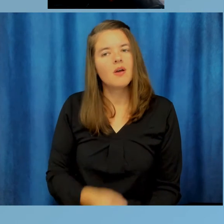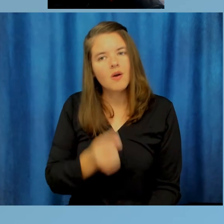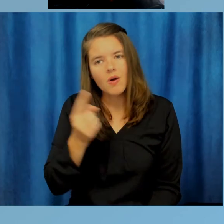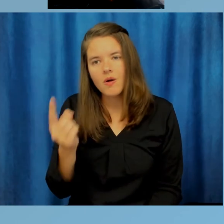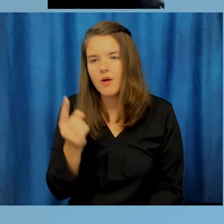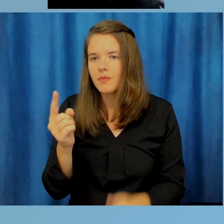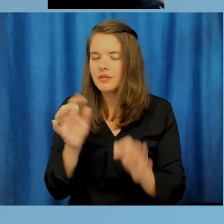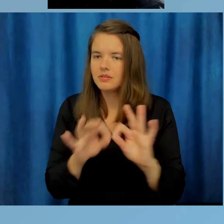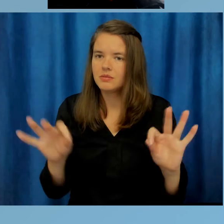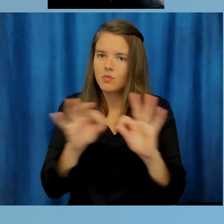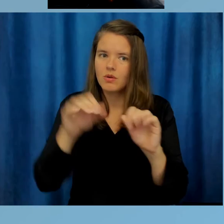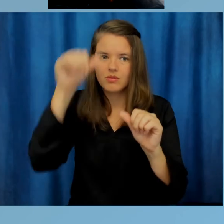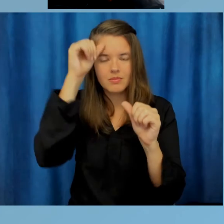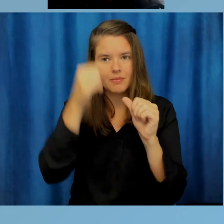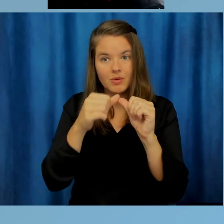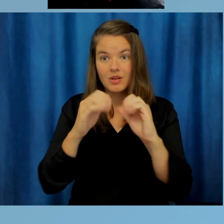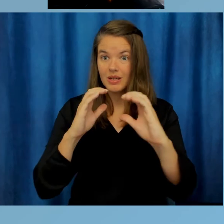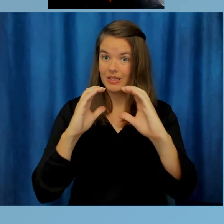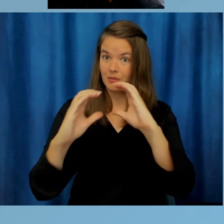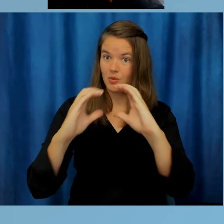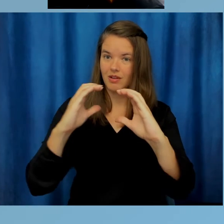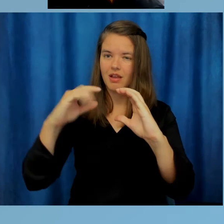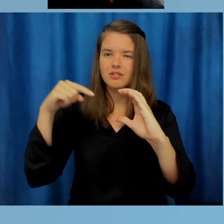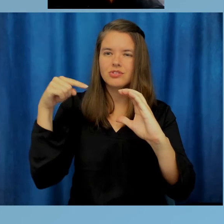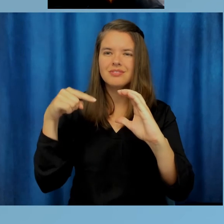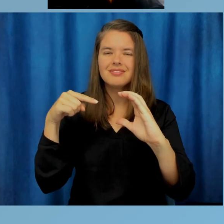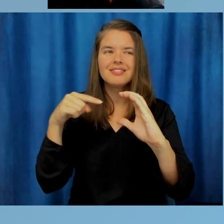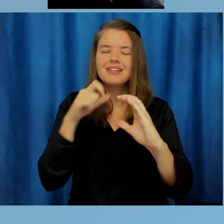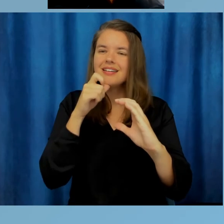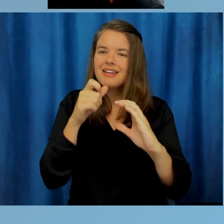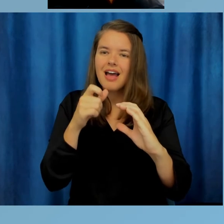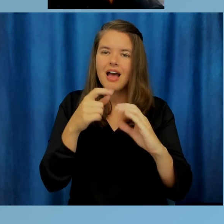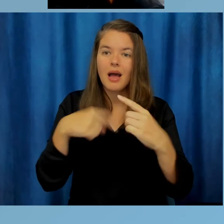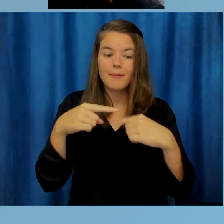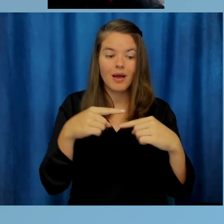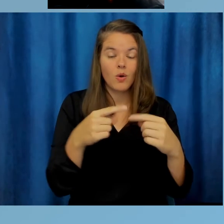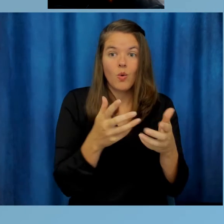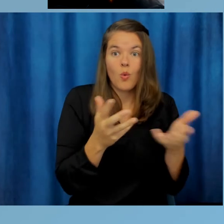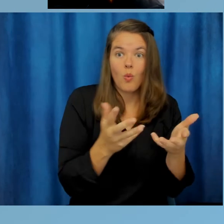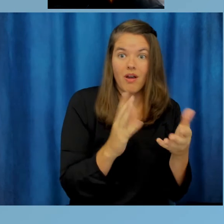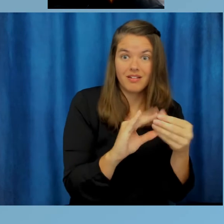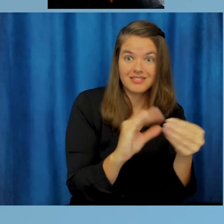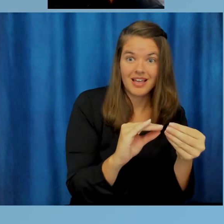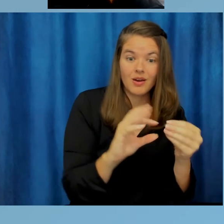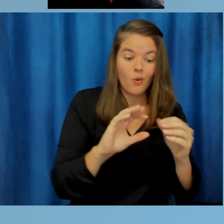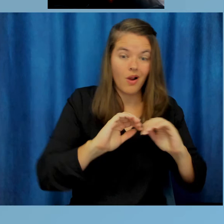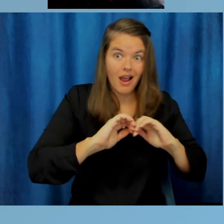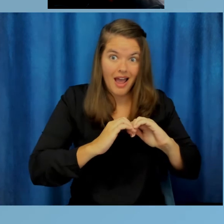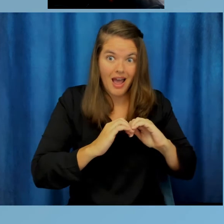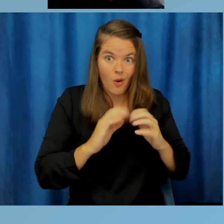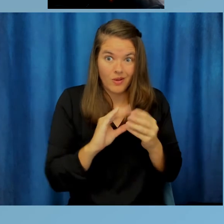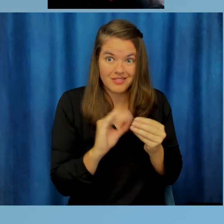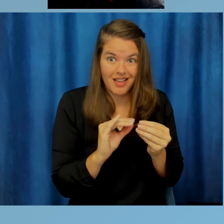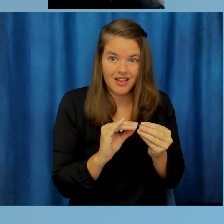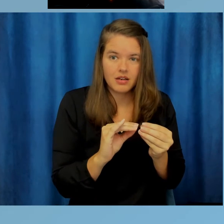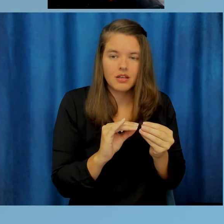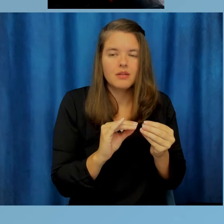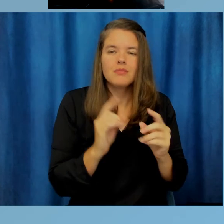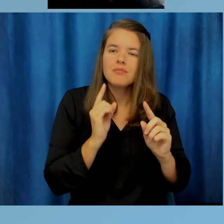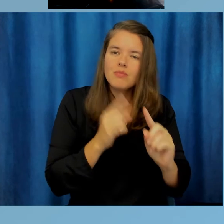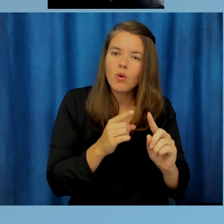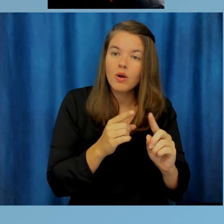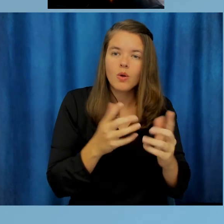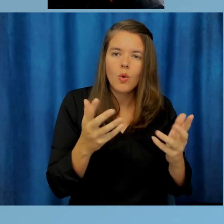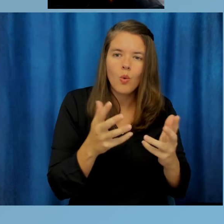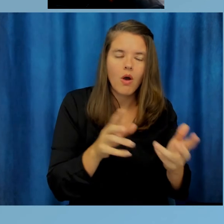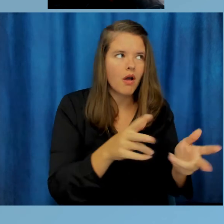So it is always important to remember that communication is not about what is said or it's how it's said. It's really about